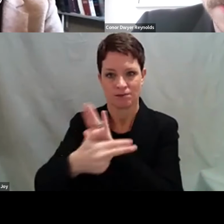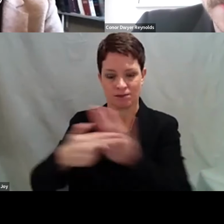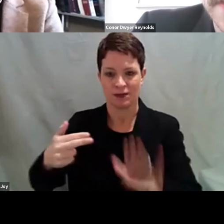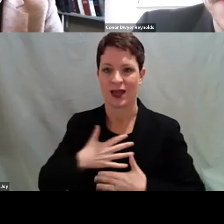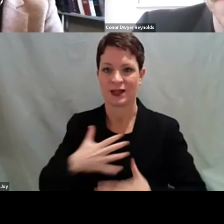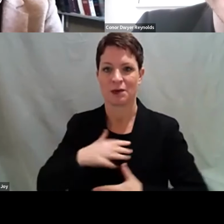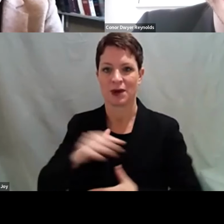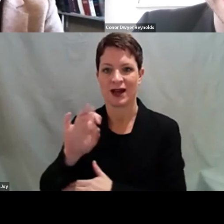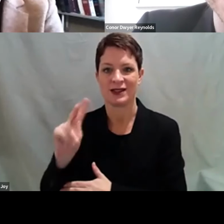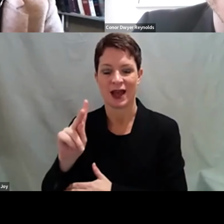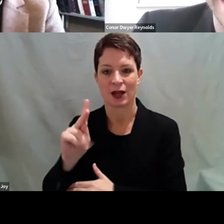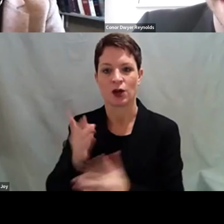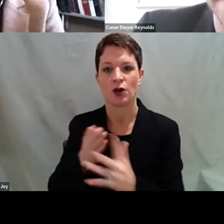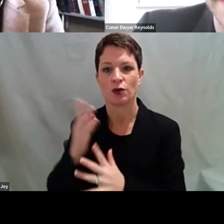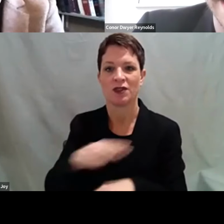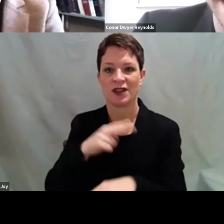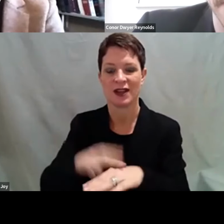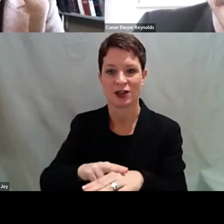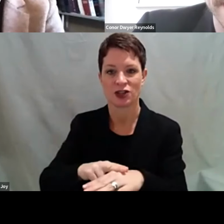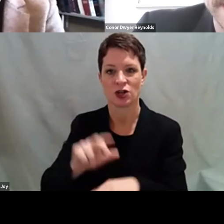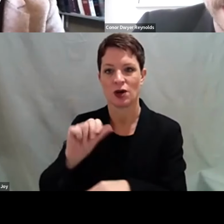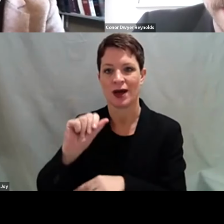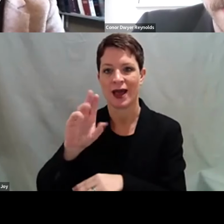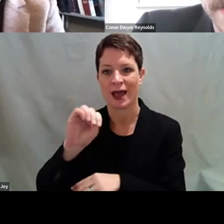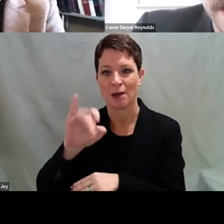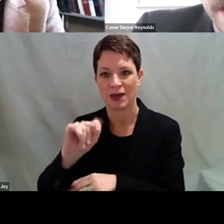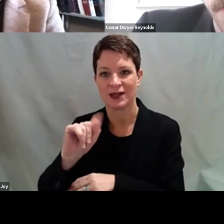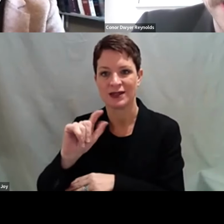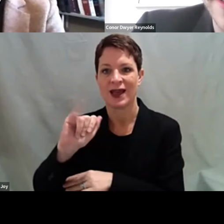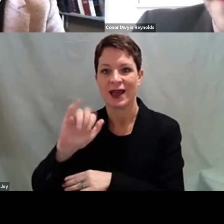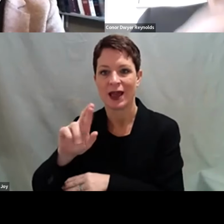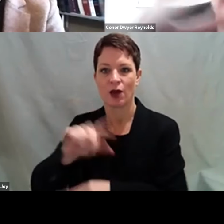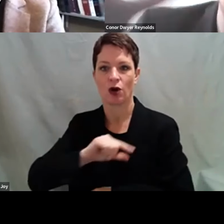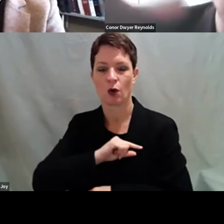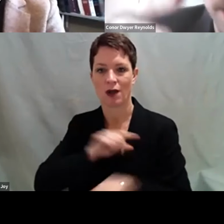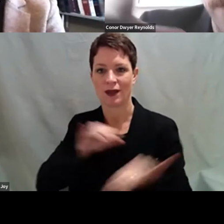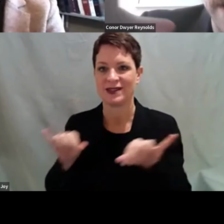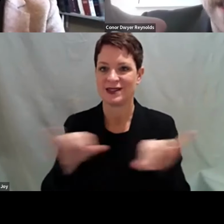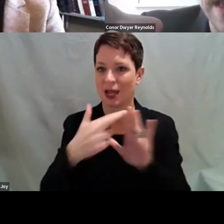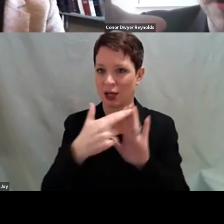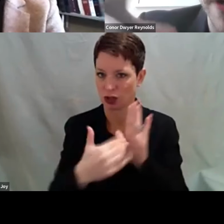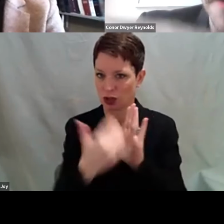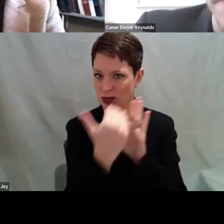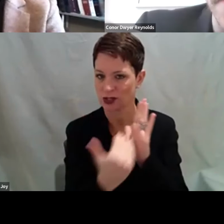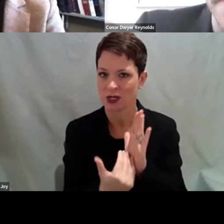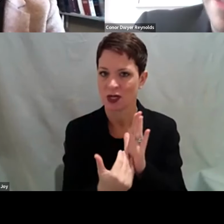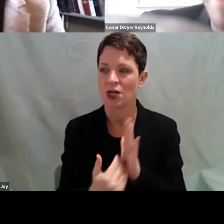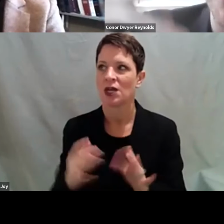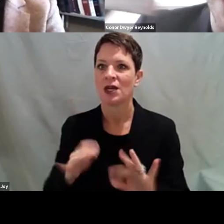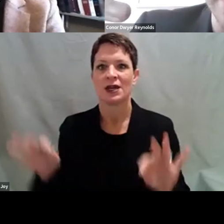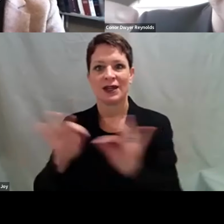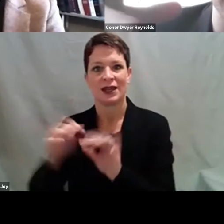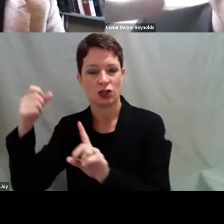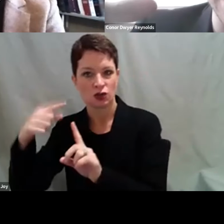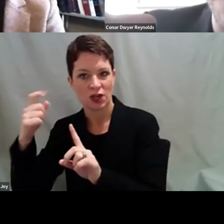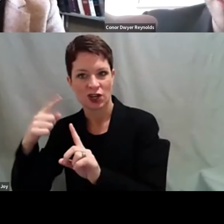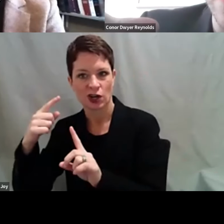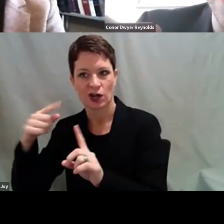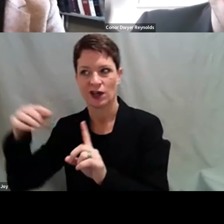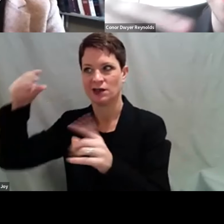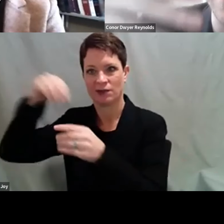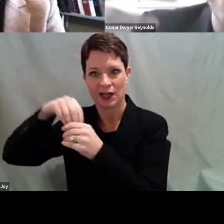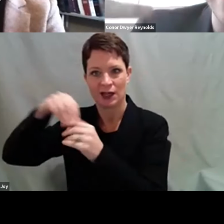attack-inducing pollutants through the National Ambient Air Quality Standards, which define how much of a key trigger pollutant may be present in